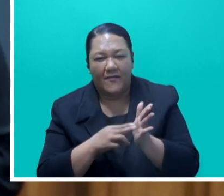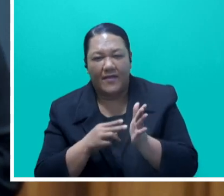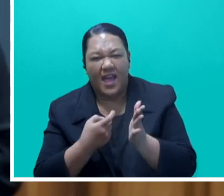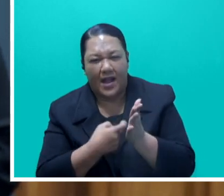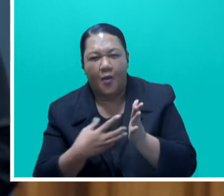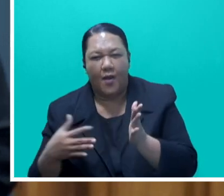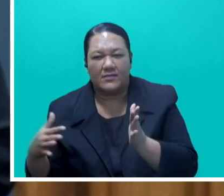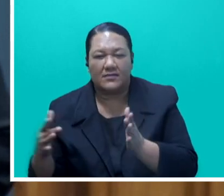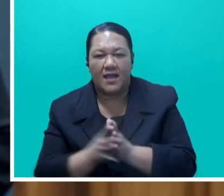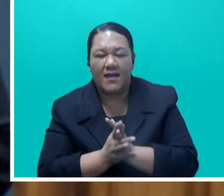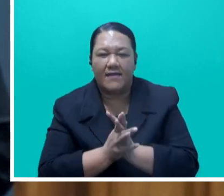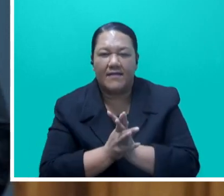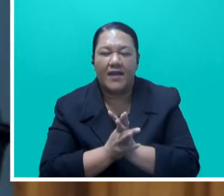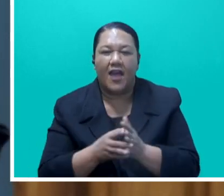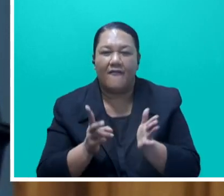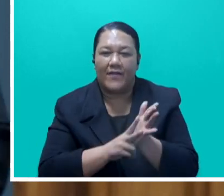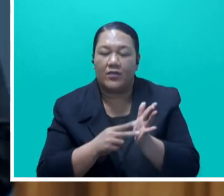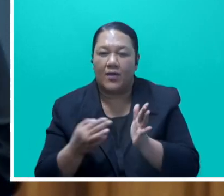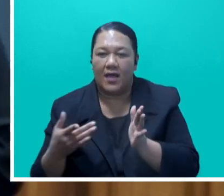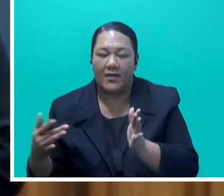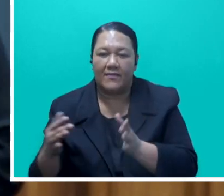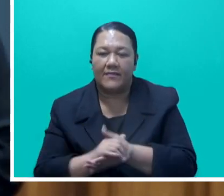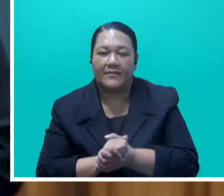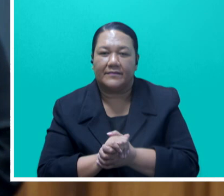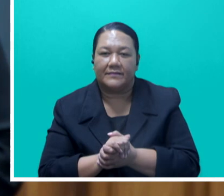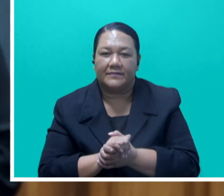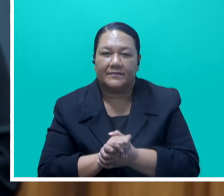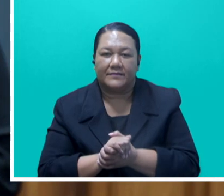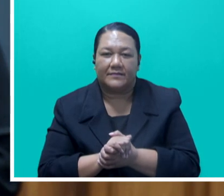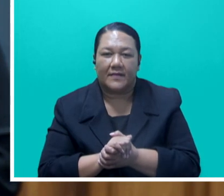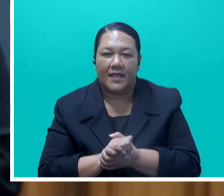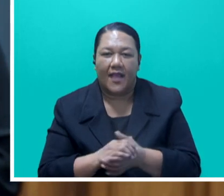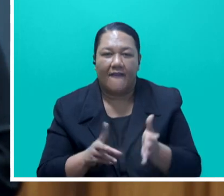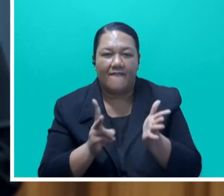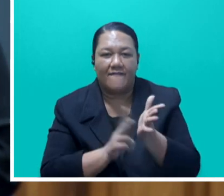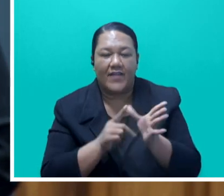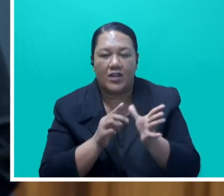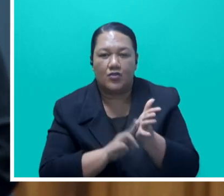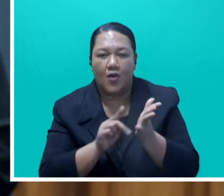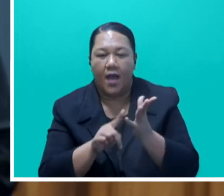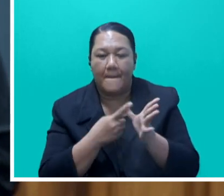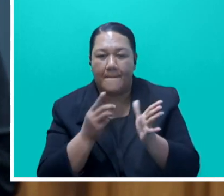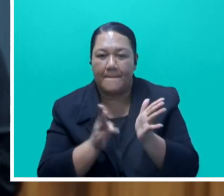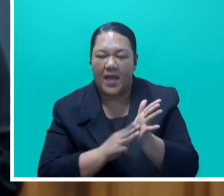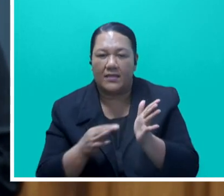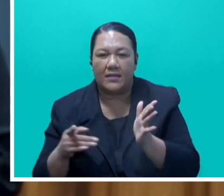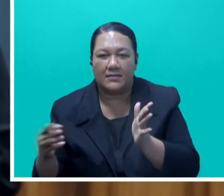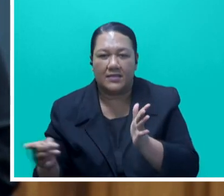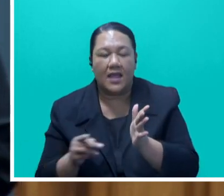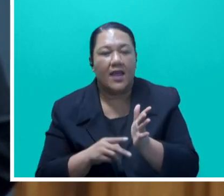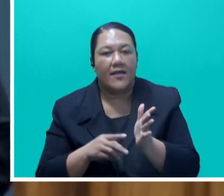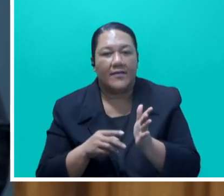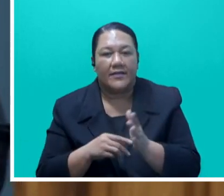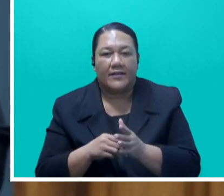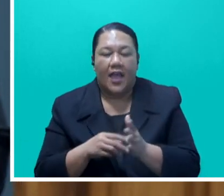Rewasa, Vatukadeva, Vanua Mataso, na Korvou, na Rikoso, Vanua